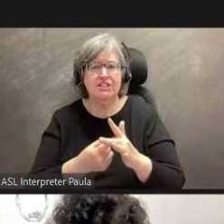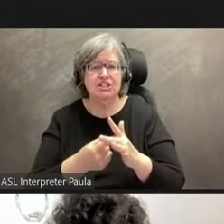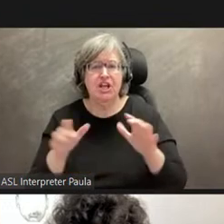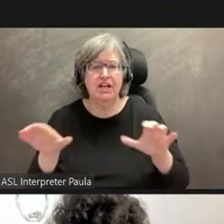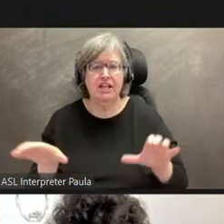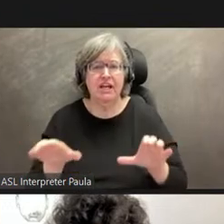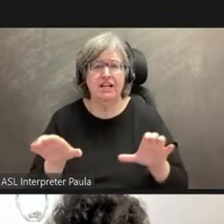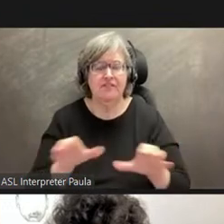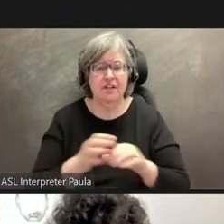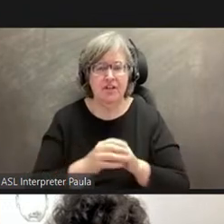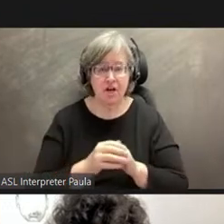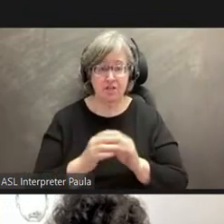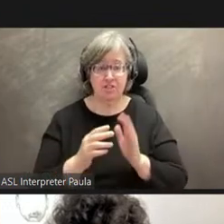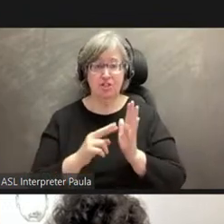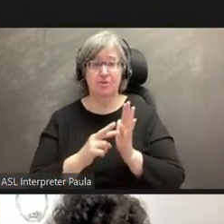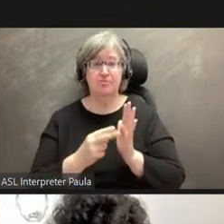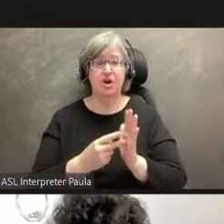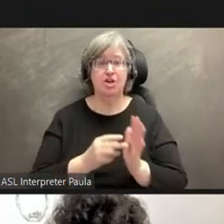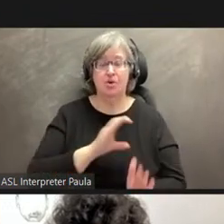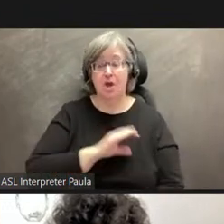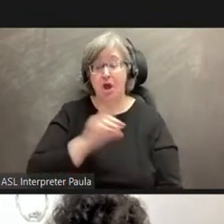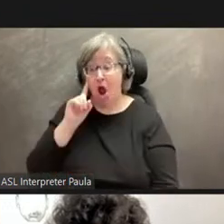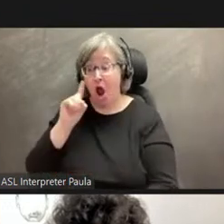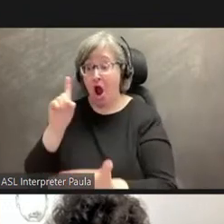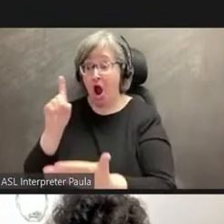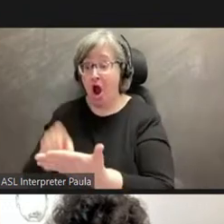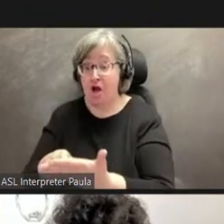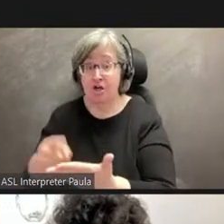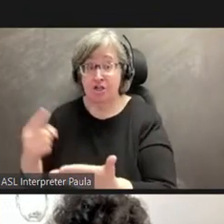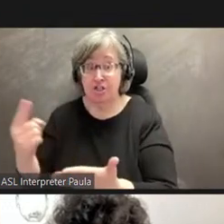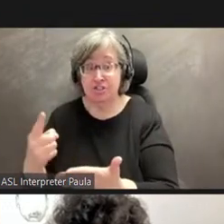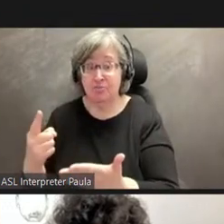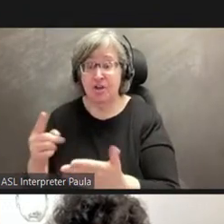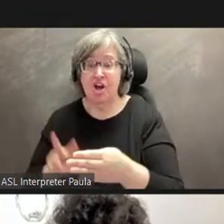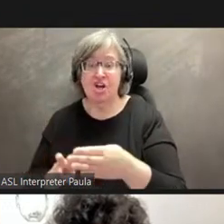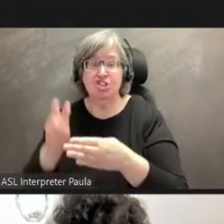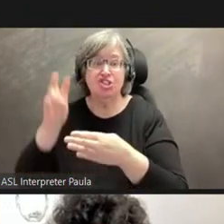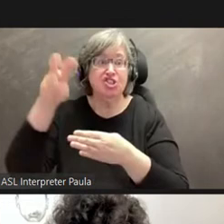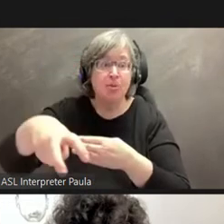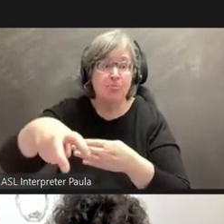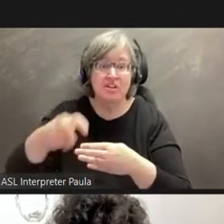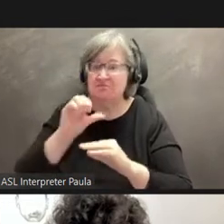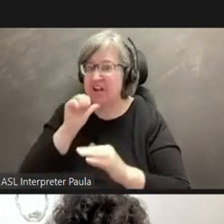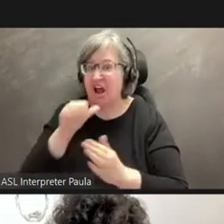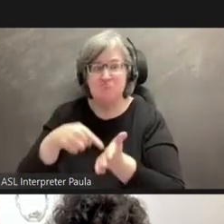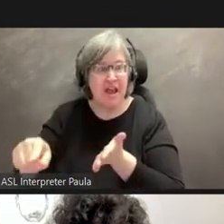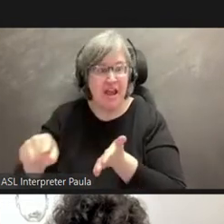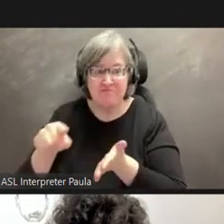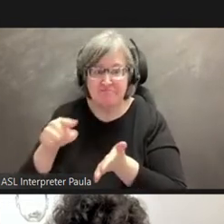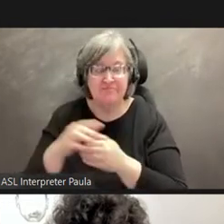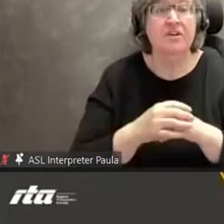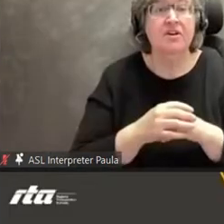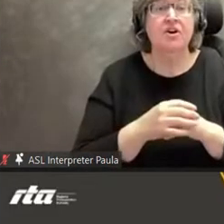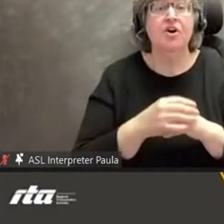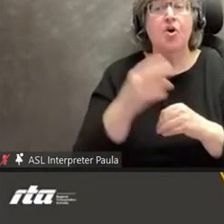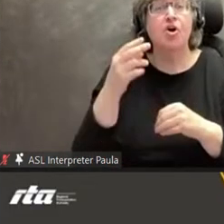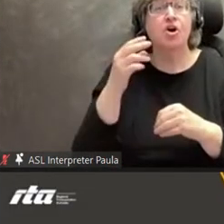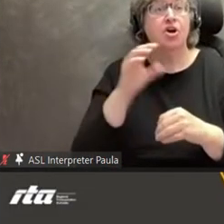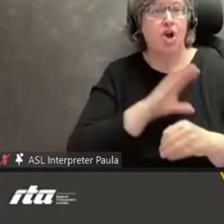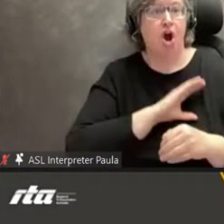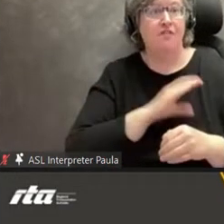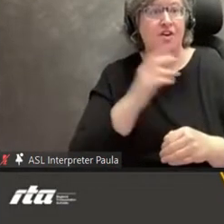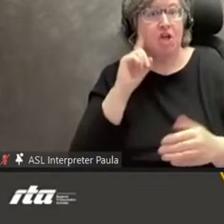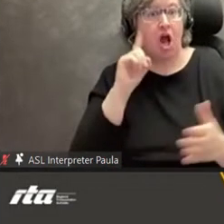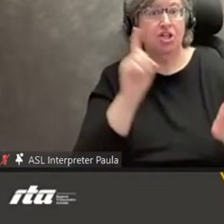activity, meaning an officer saw somebody flipping a turnstile, an officer saw somebody selling drugs, an officer